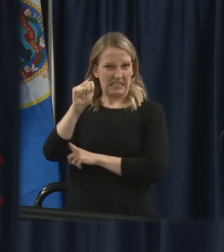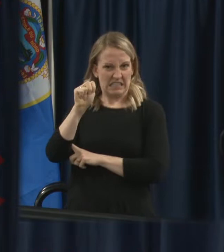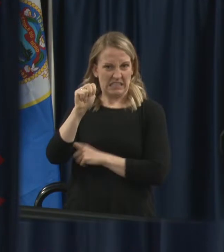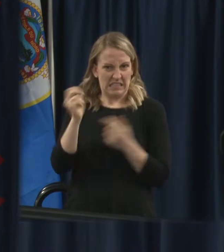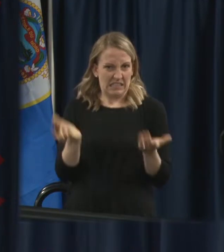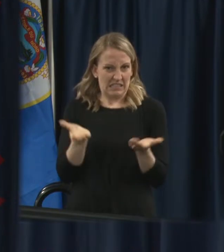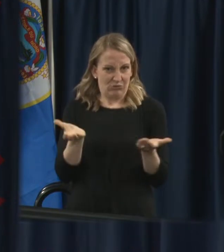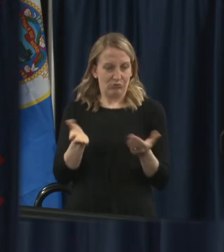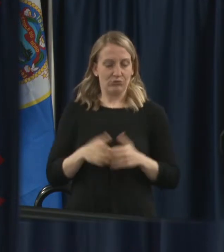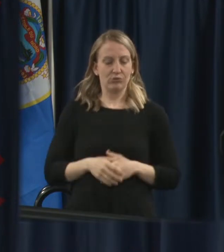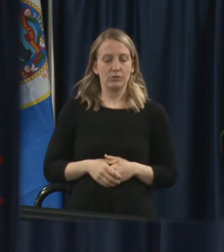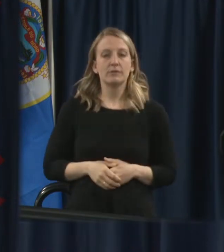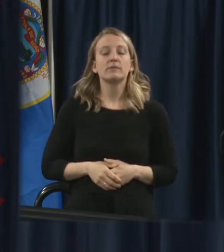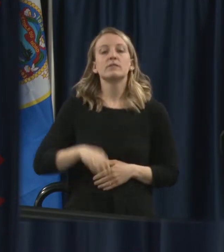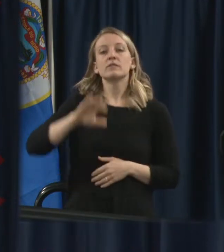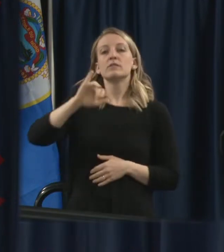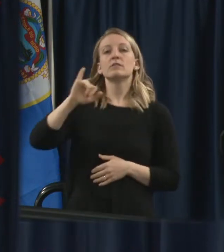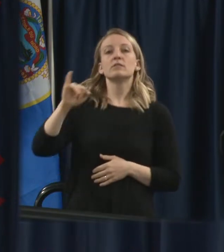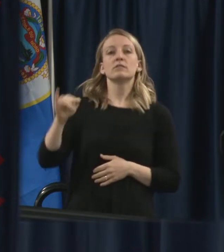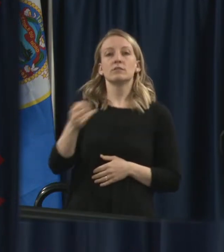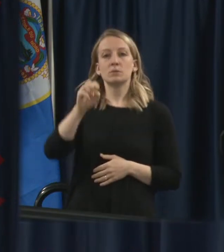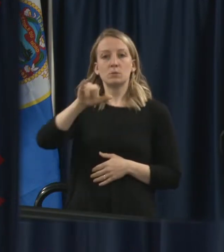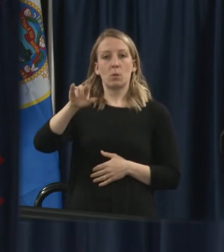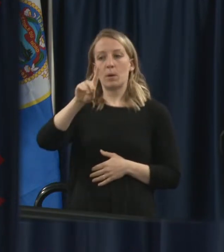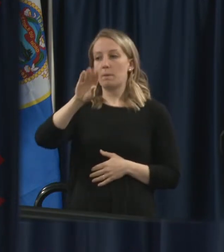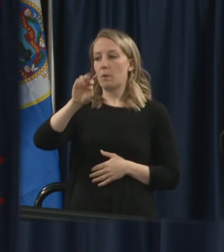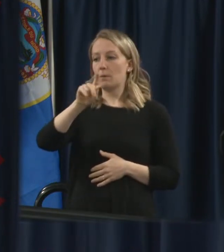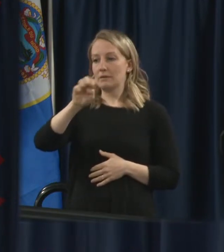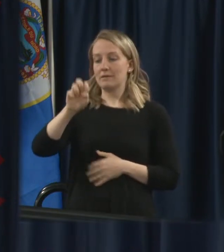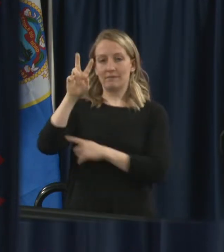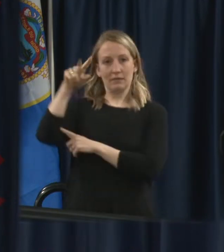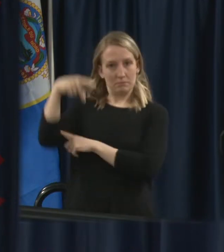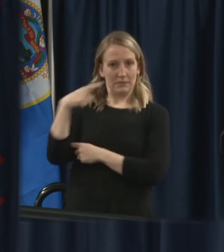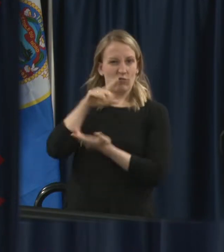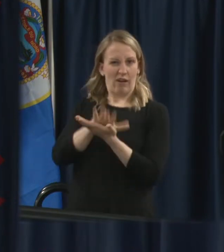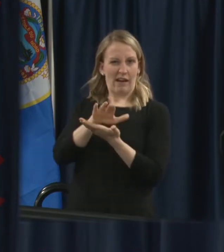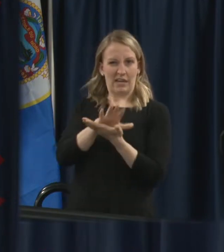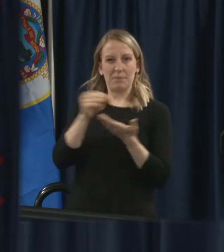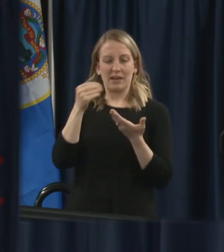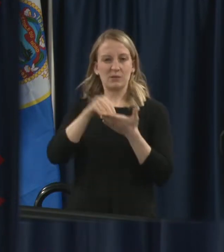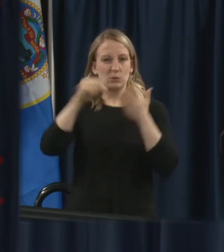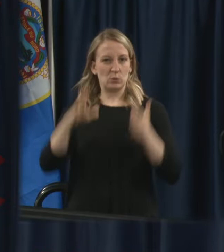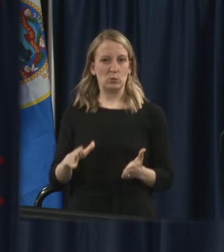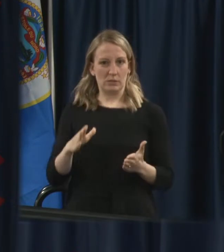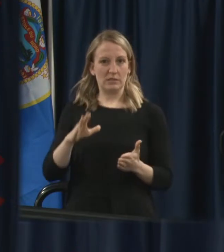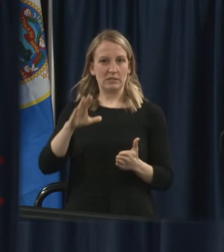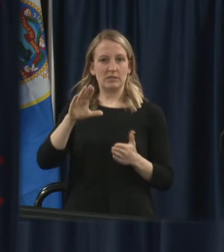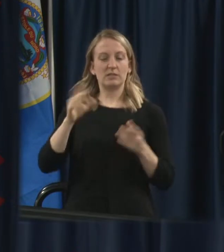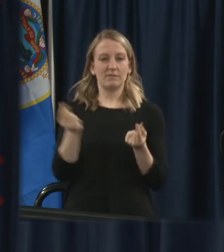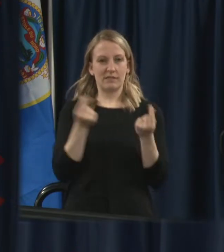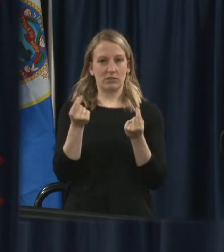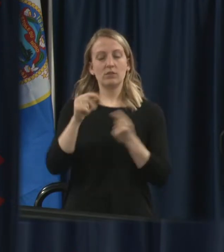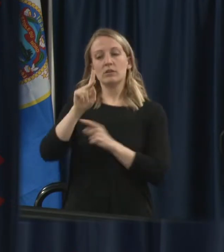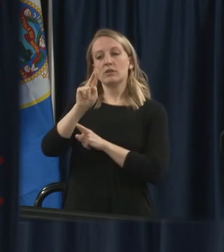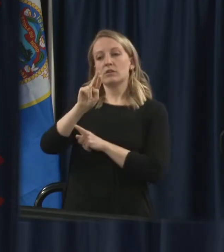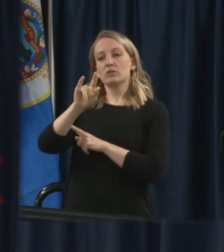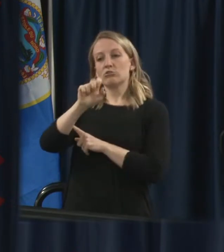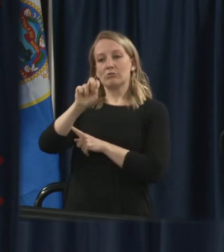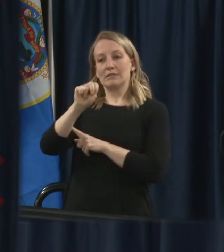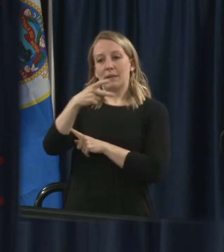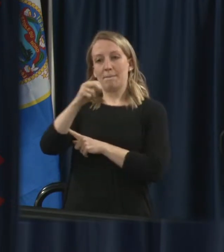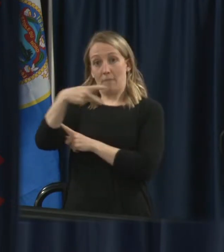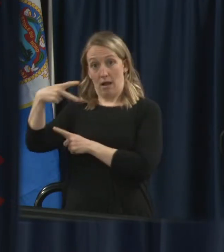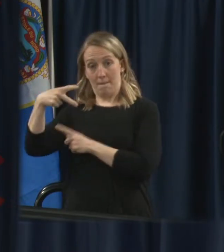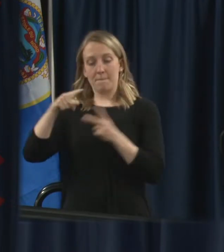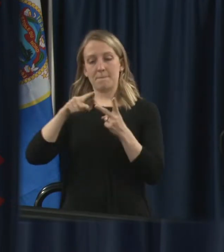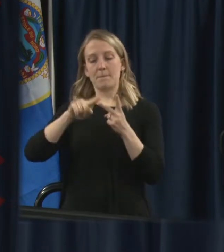and Grants, Joy Bodine, Vice President of Academic and Student Affairs. And today, Kristen Popp and Joseph Lambrecht